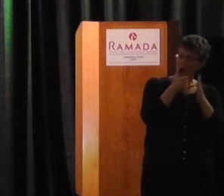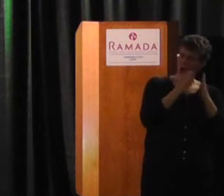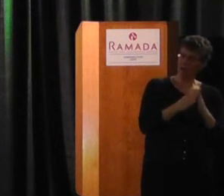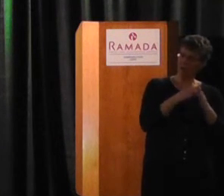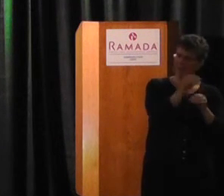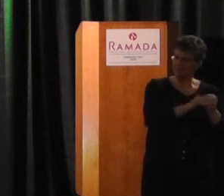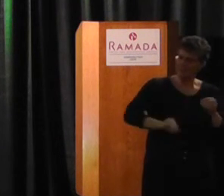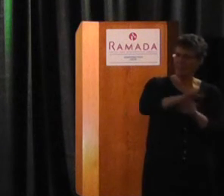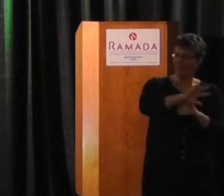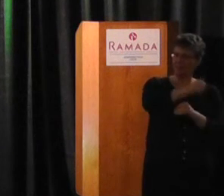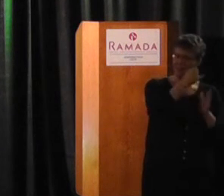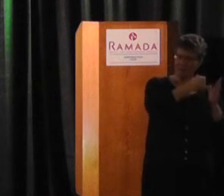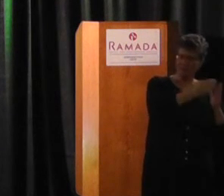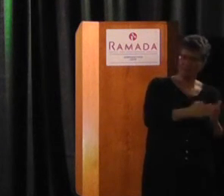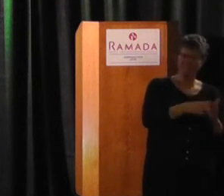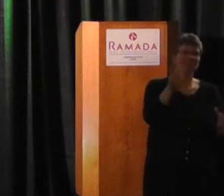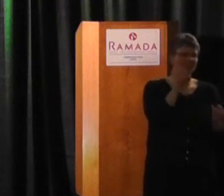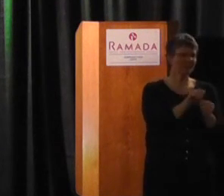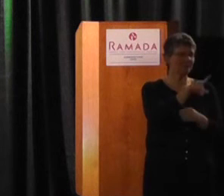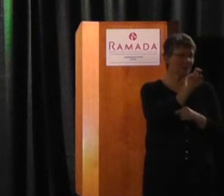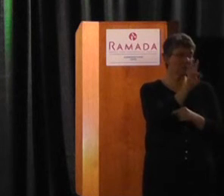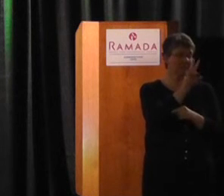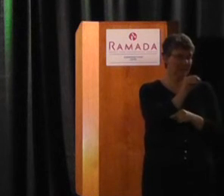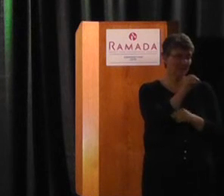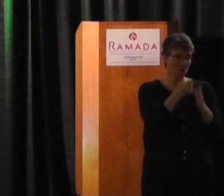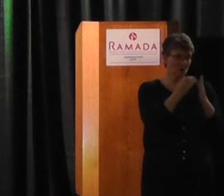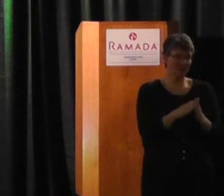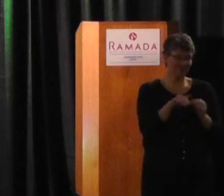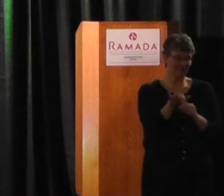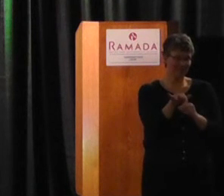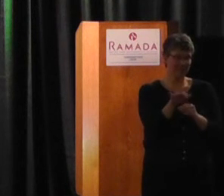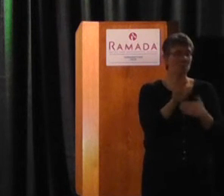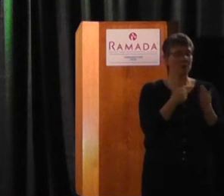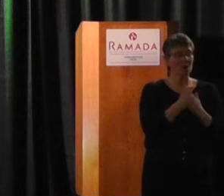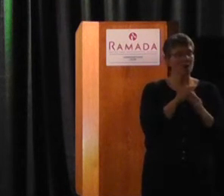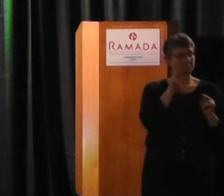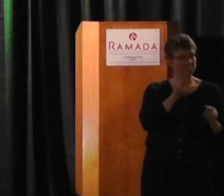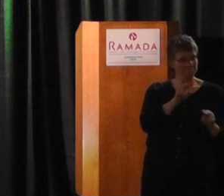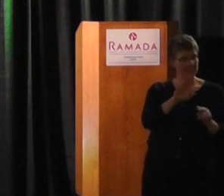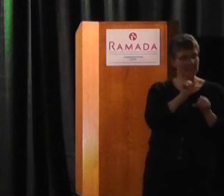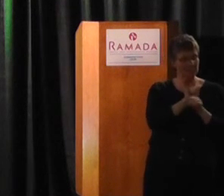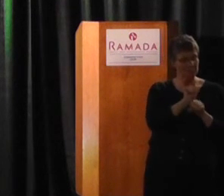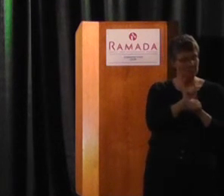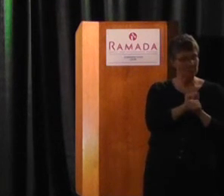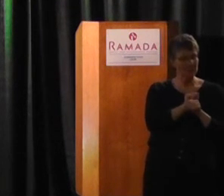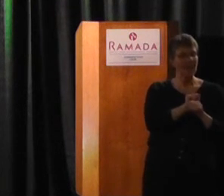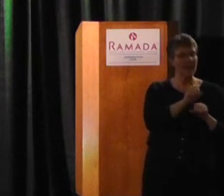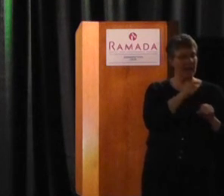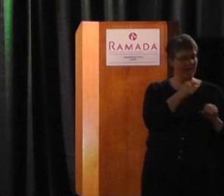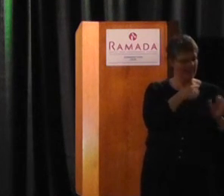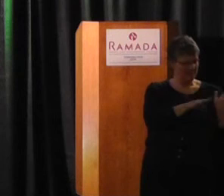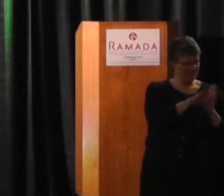else. We have 170 artists, and we all looked at his work and then responded directly with their own